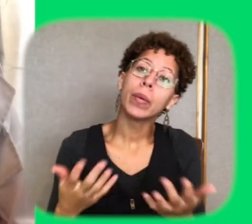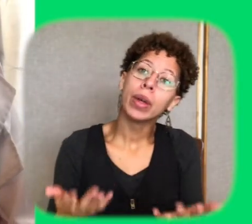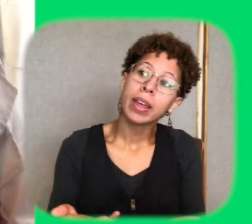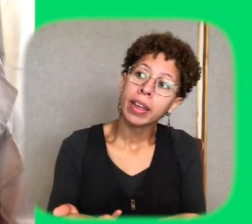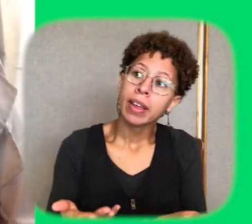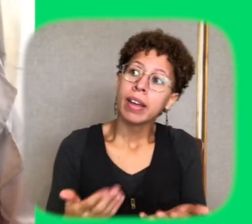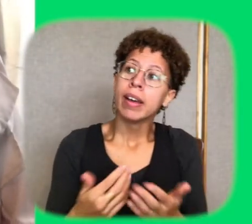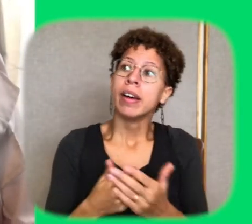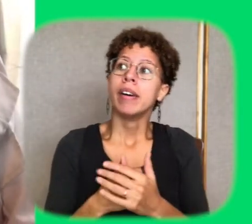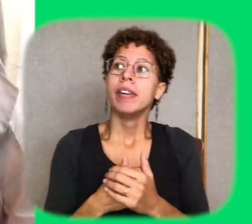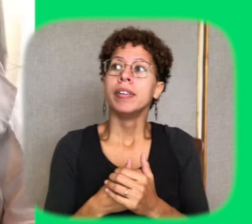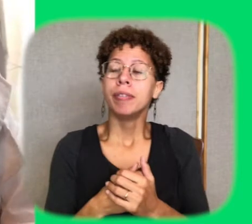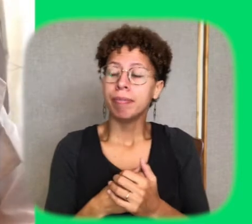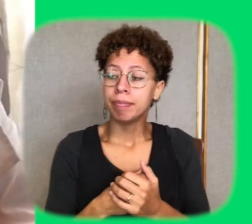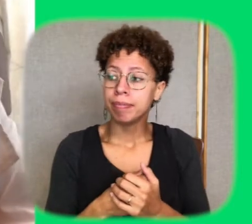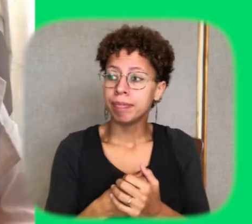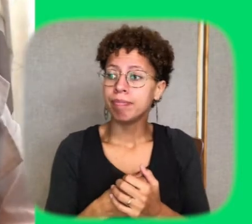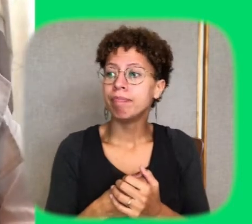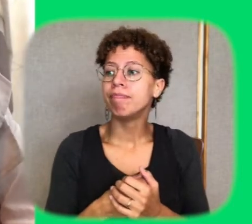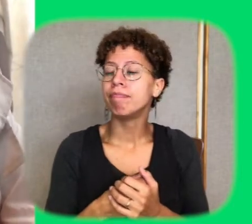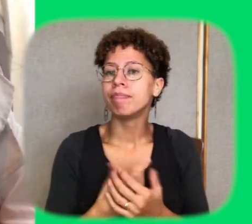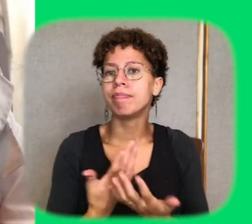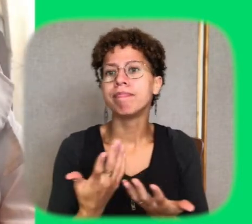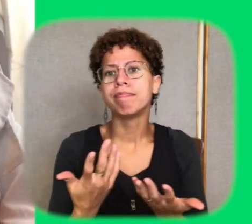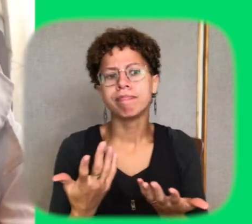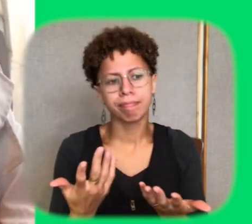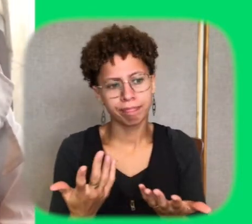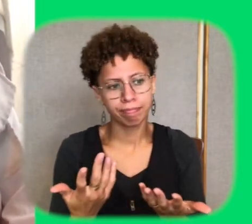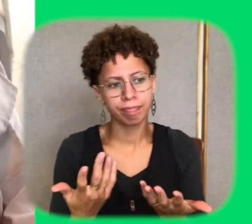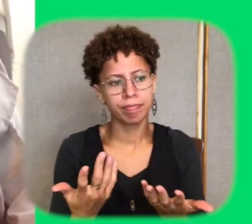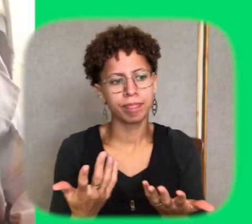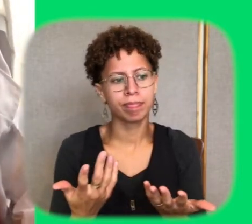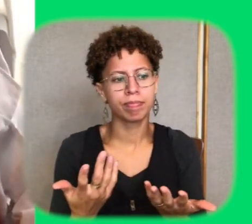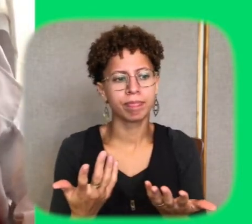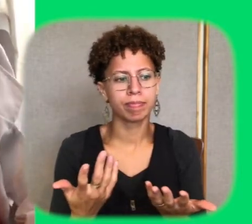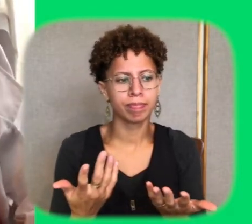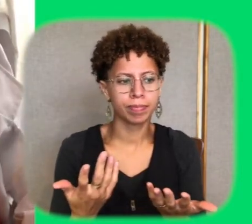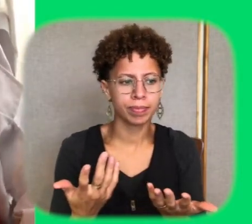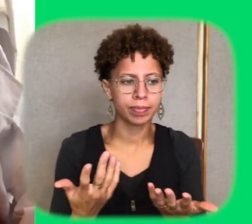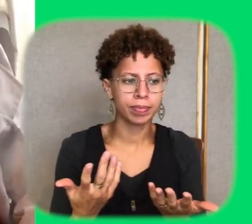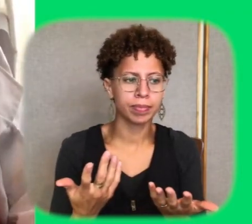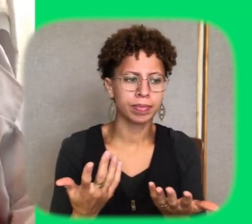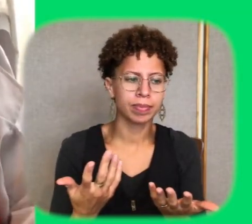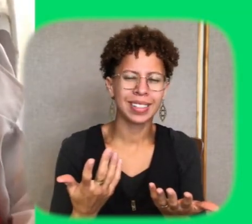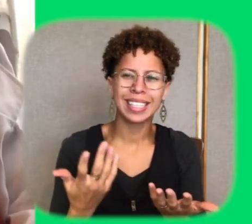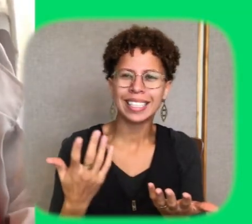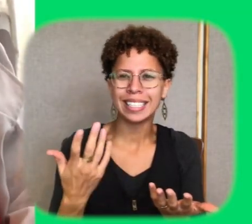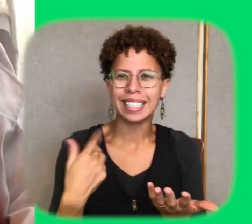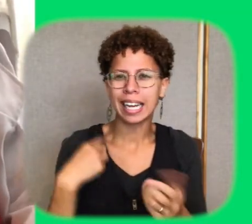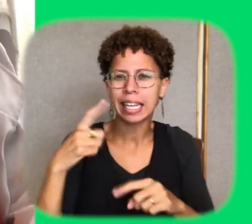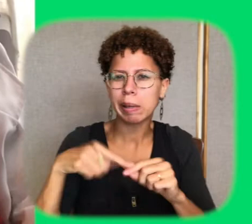they can, but they don't have one that I know of, but they can. Mm-hmm.